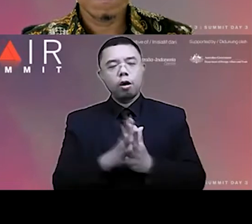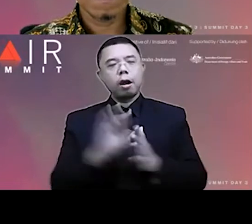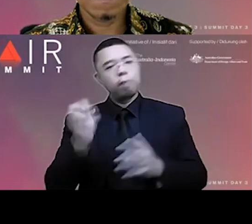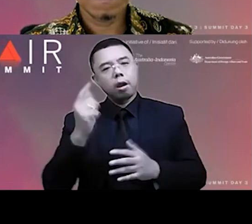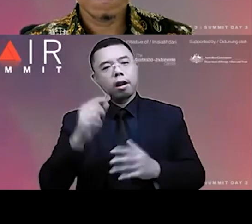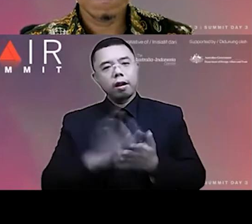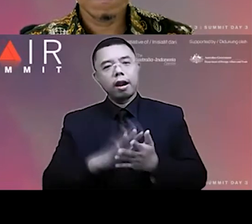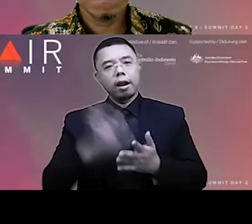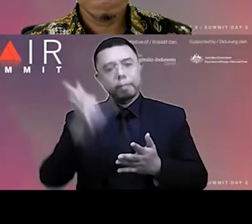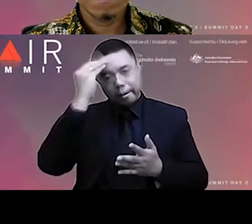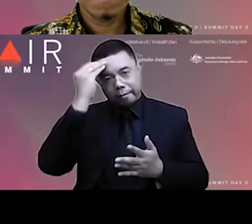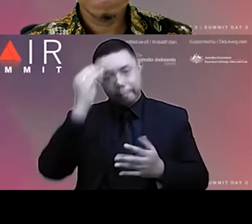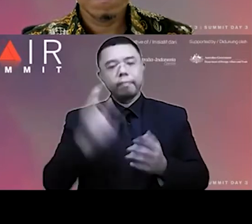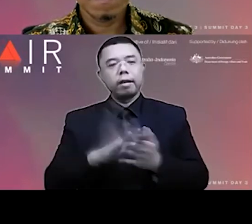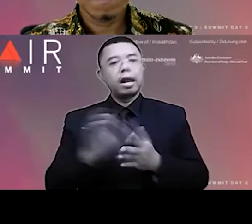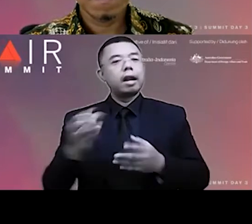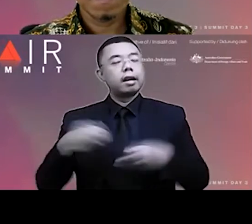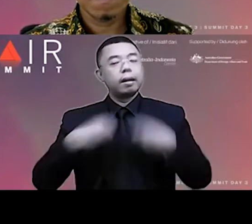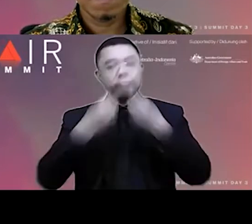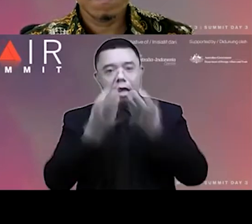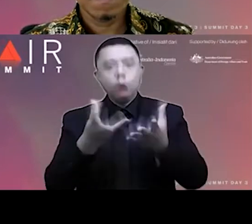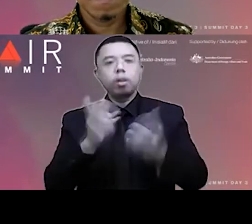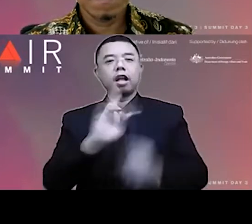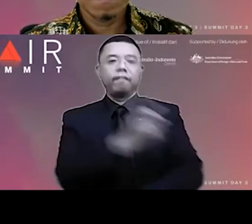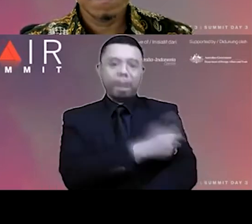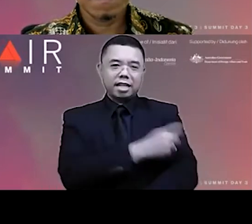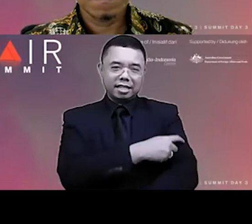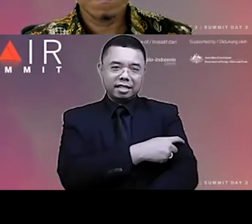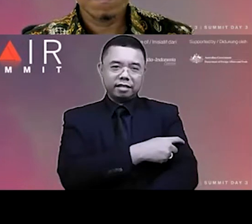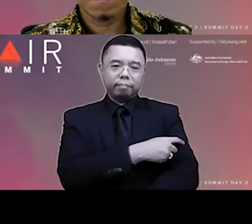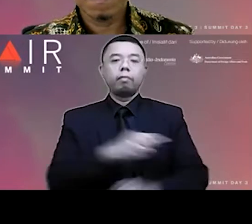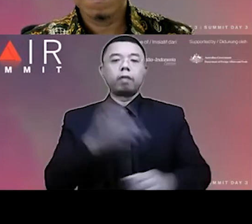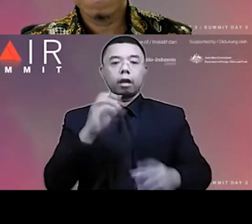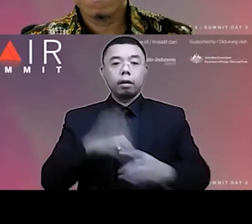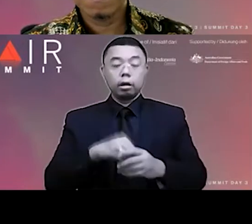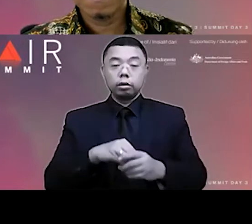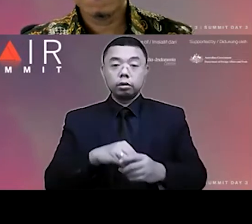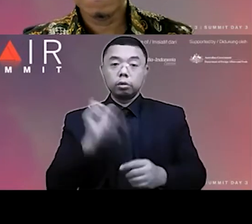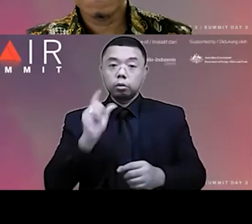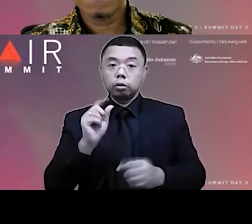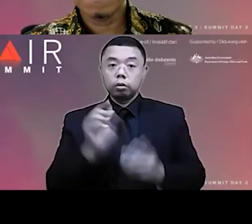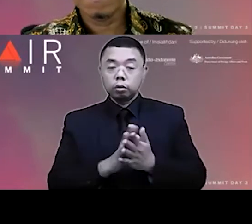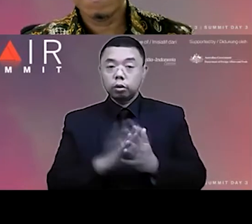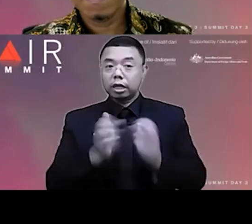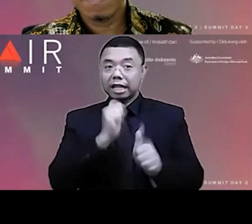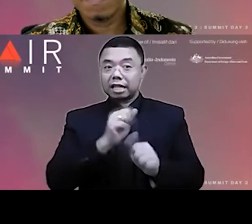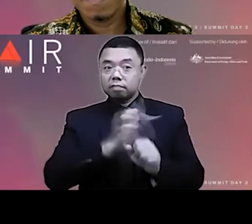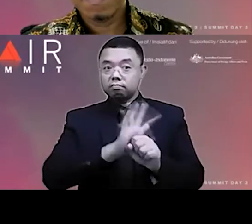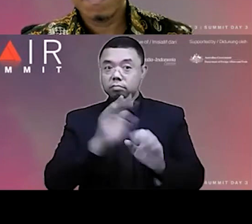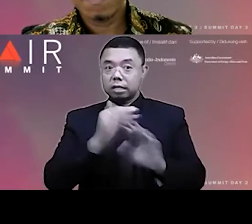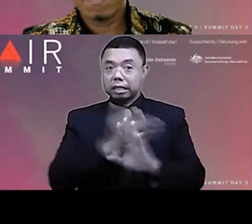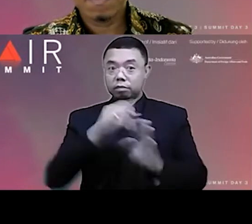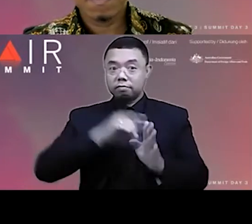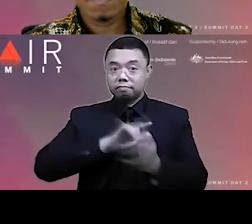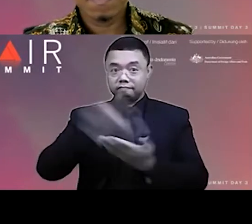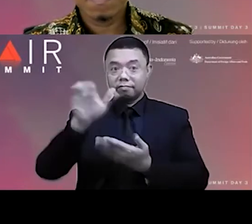well on COVID test before they travel. I hope I answered your question, Helen. Over to you. Thank you. Thank you. Yes, you did. And